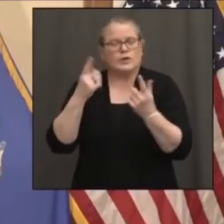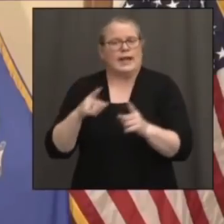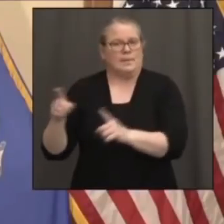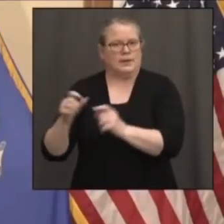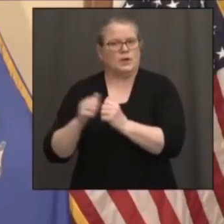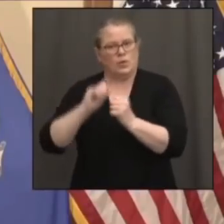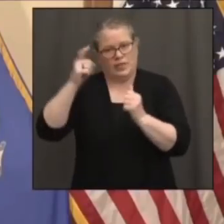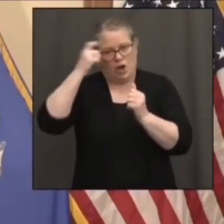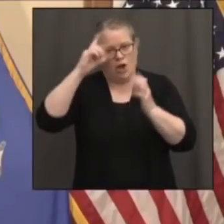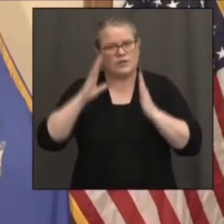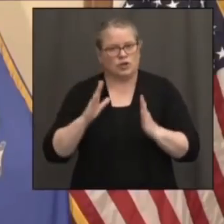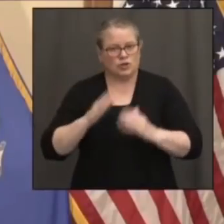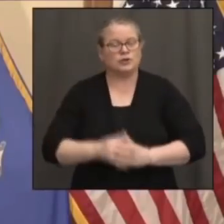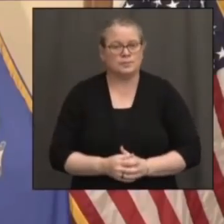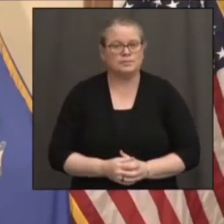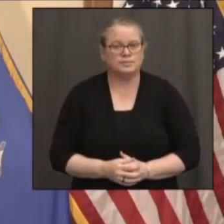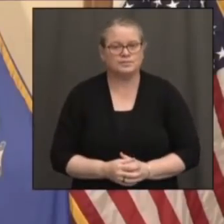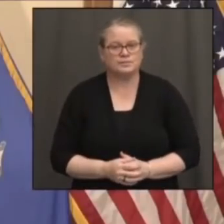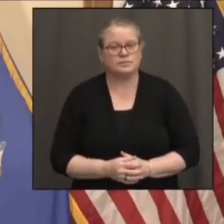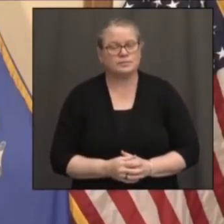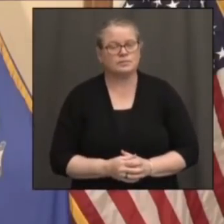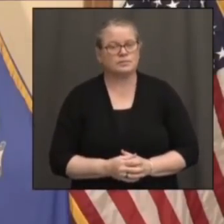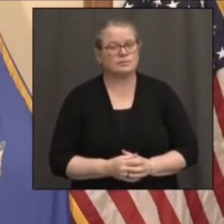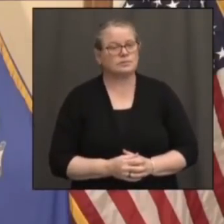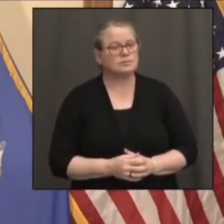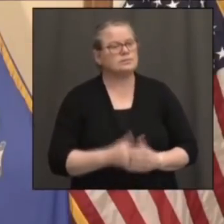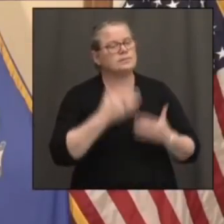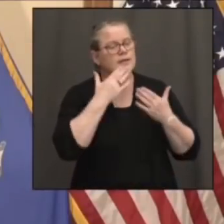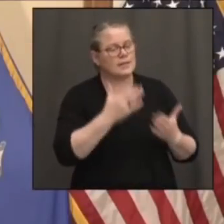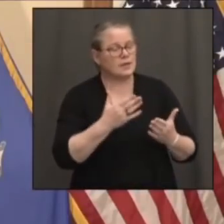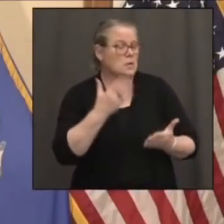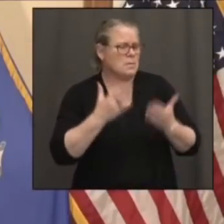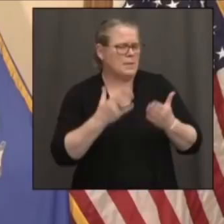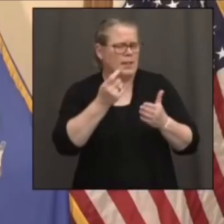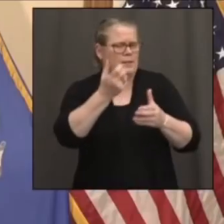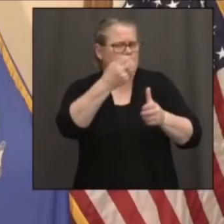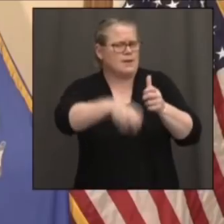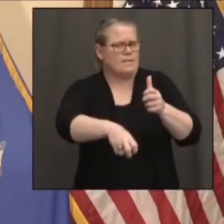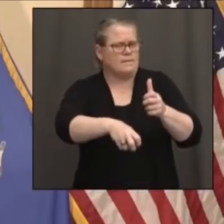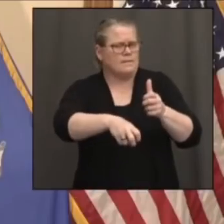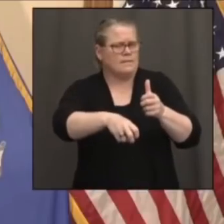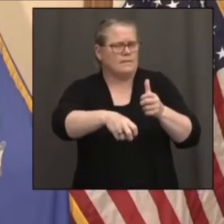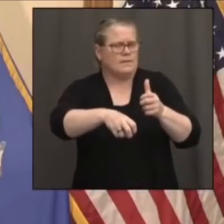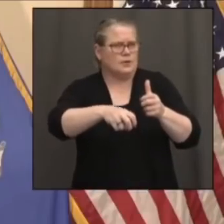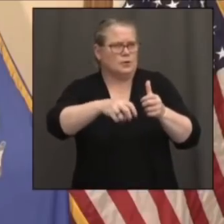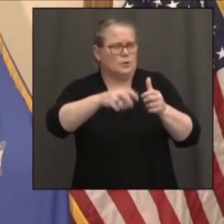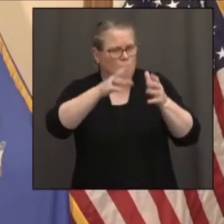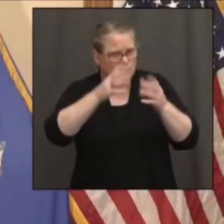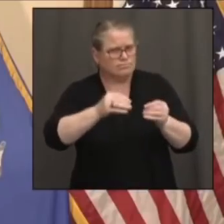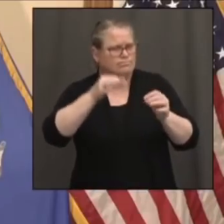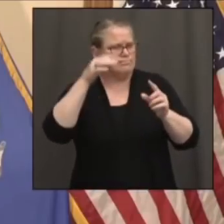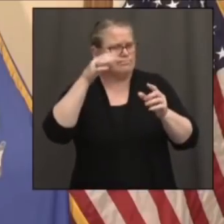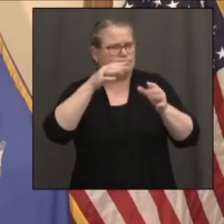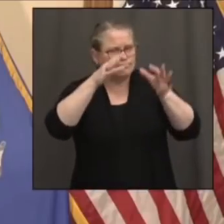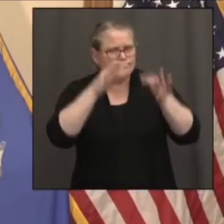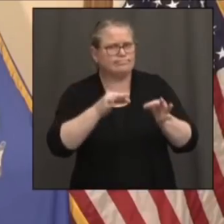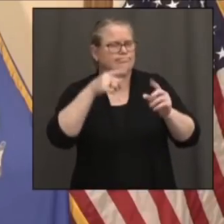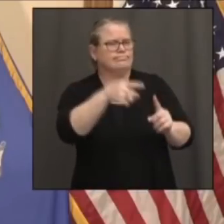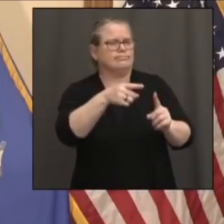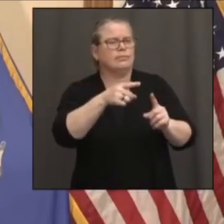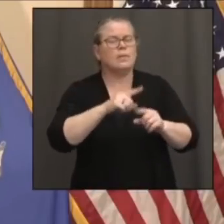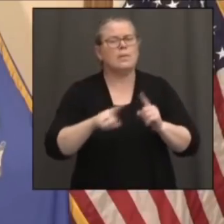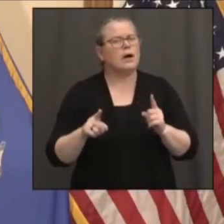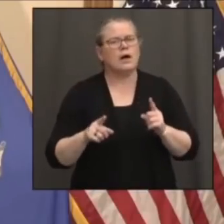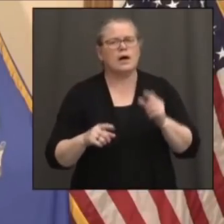Thanks. And I know this may be tough to sort of nail down, but is there any time in the future where you can, from here, envision